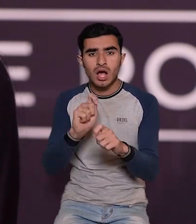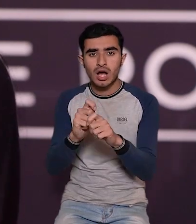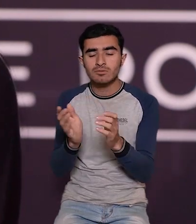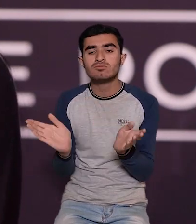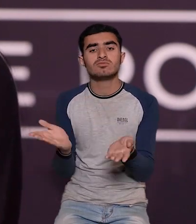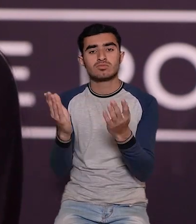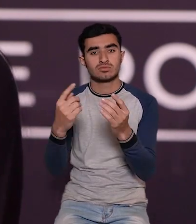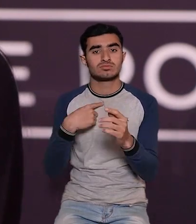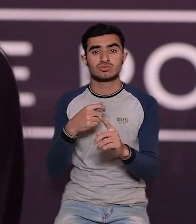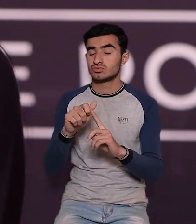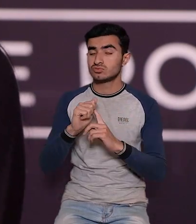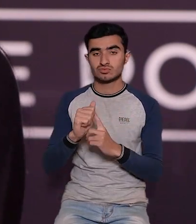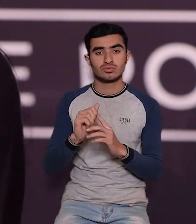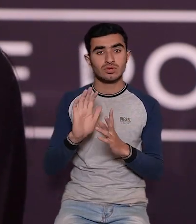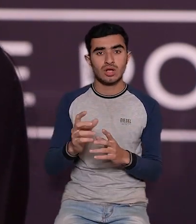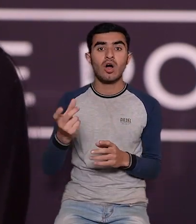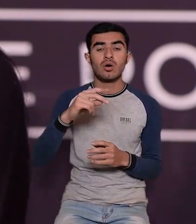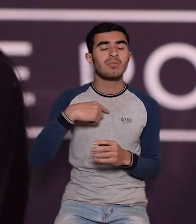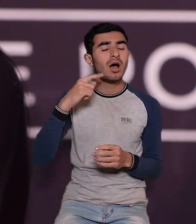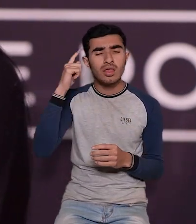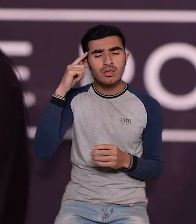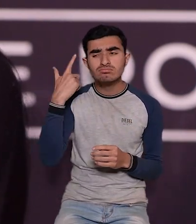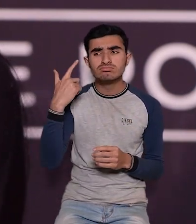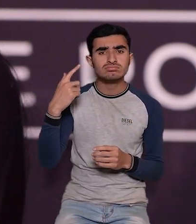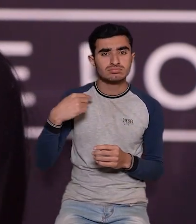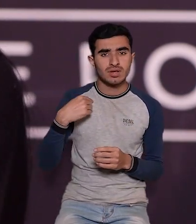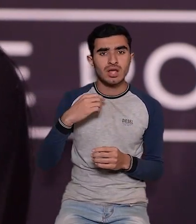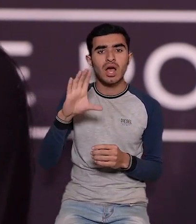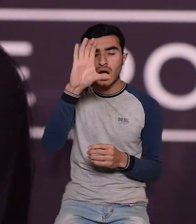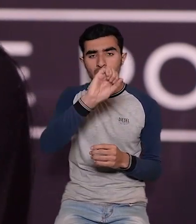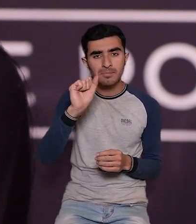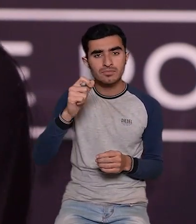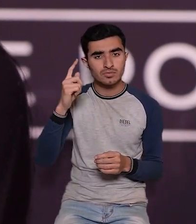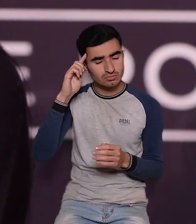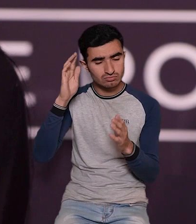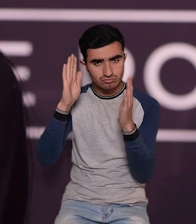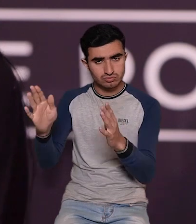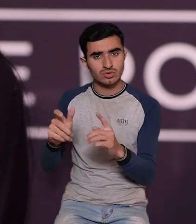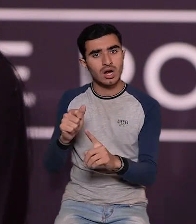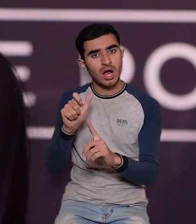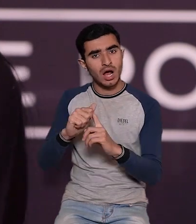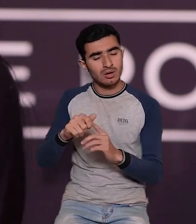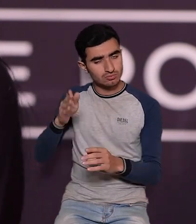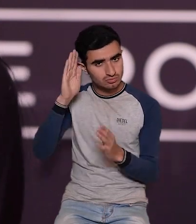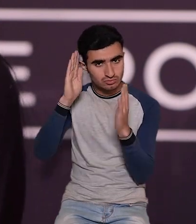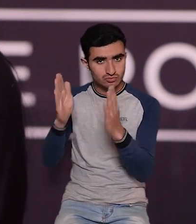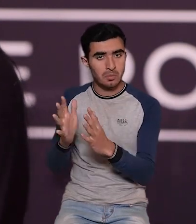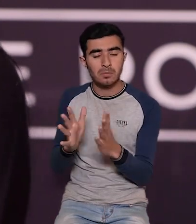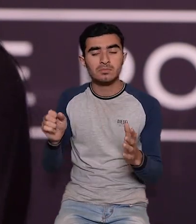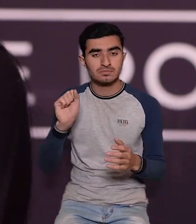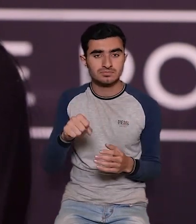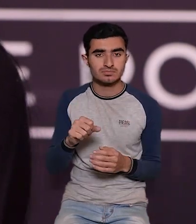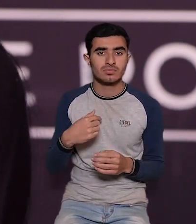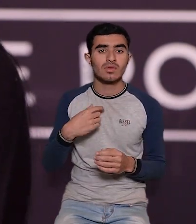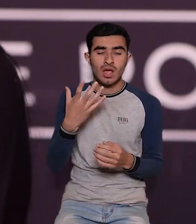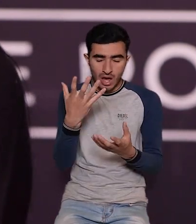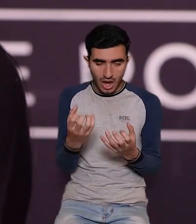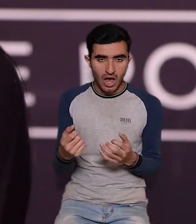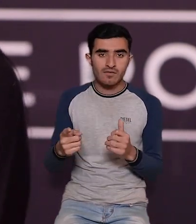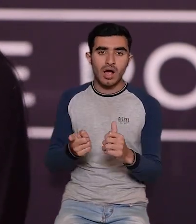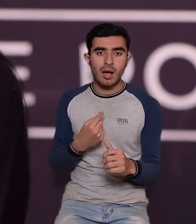that responds to it. We have under the foundation a climate action program that we're working